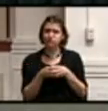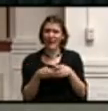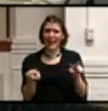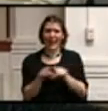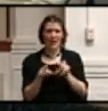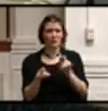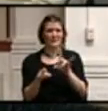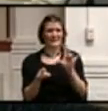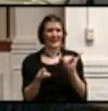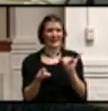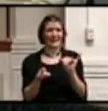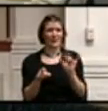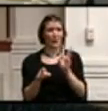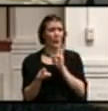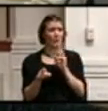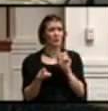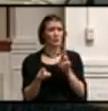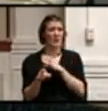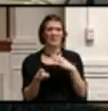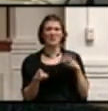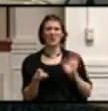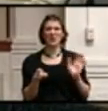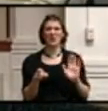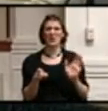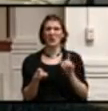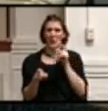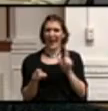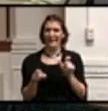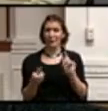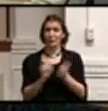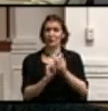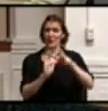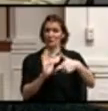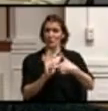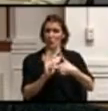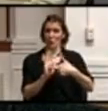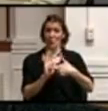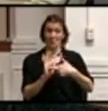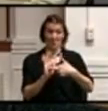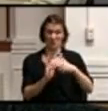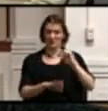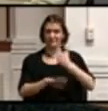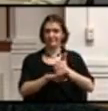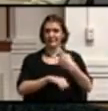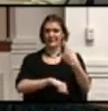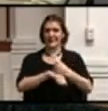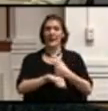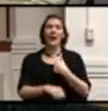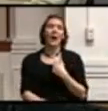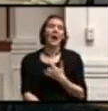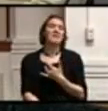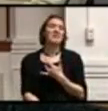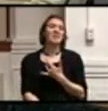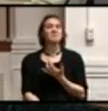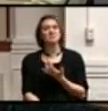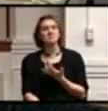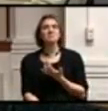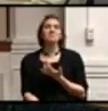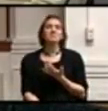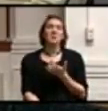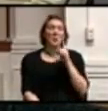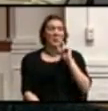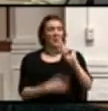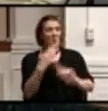utility or water and sewer commissioners to make this decision, but I think it's probably an